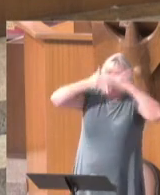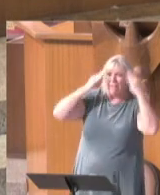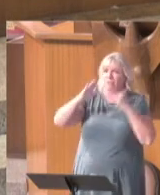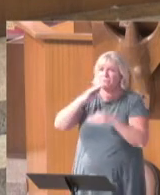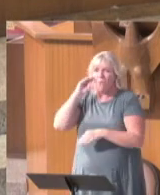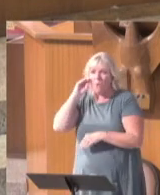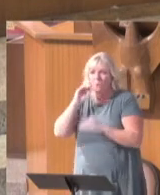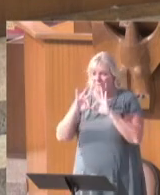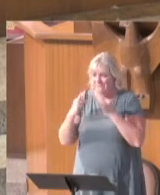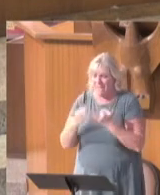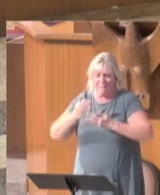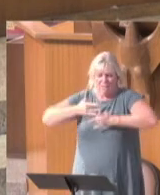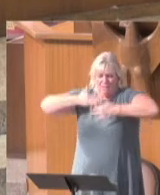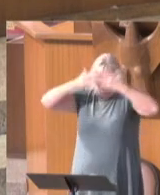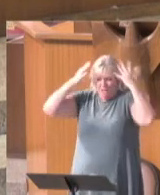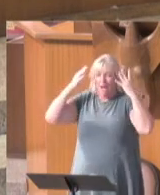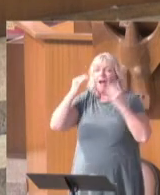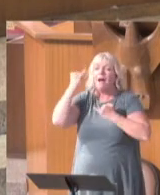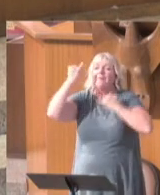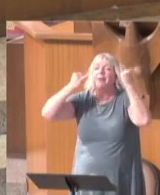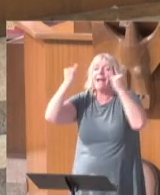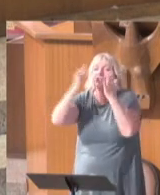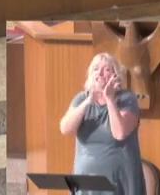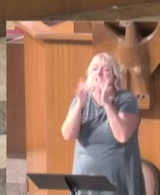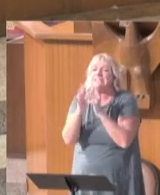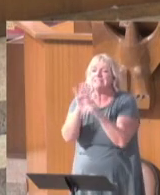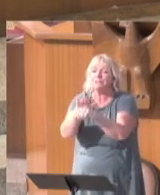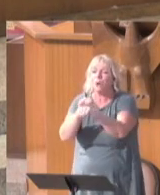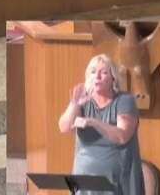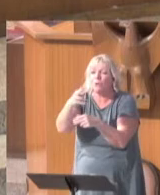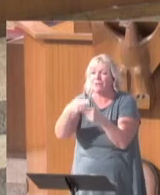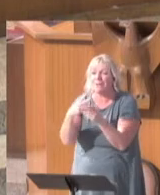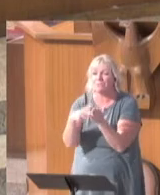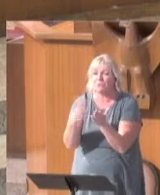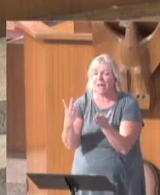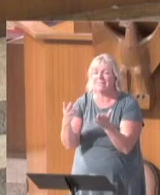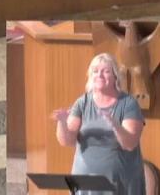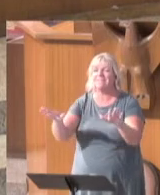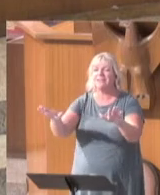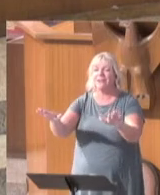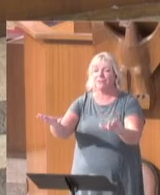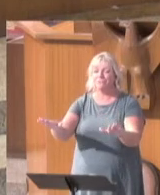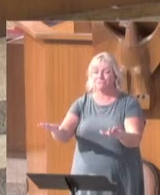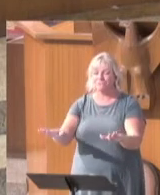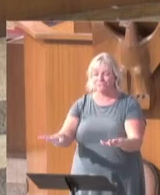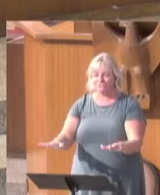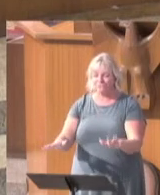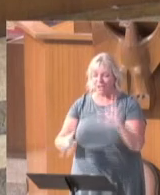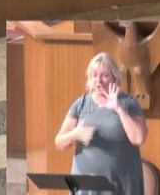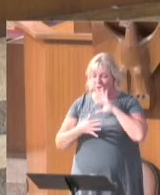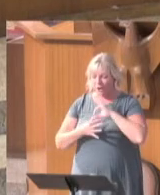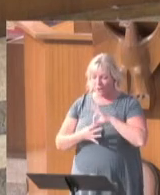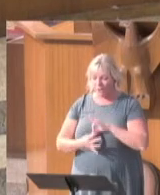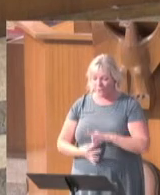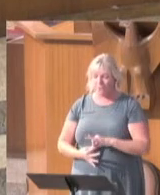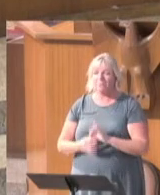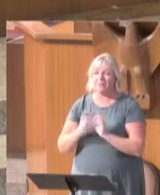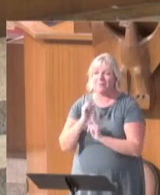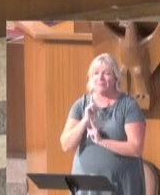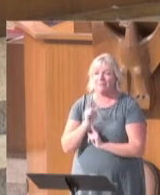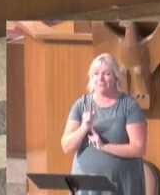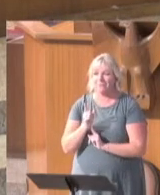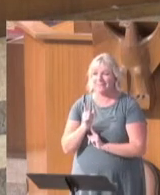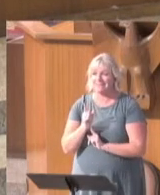your family, I want you to imagine Jesus saying your name twice and calling you back into the present moment